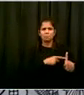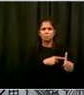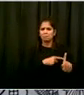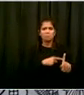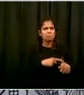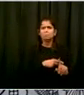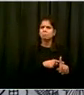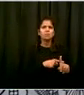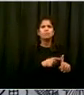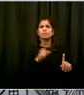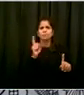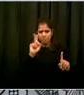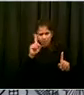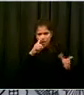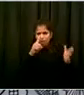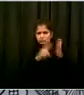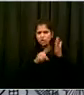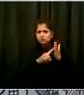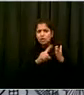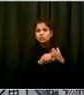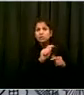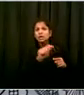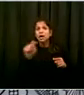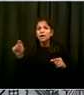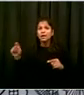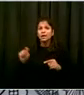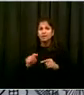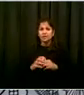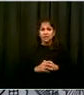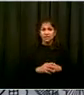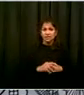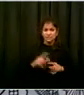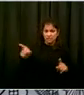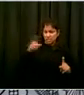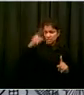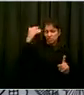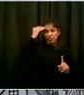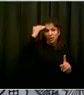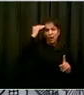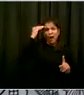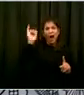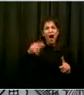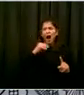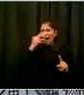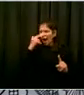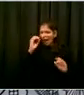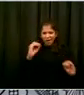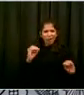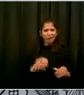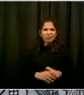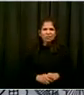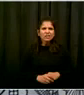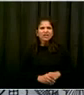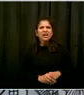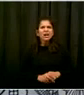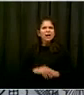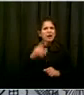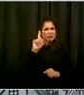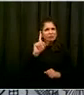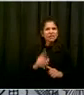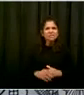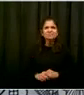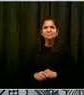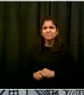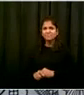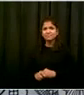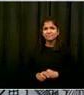shut them down. So we have history of doing this across different faiths. But it was rare, because the vast majority of faith